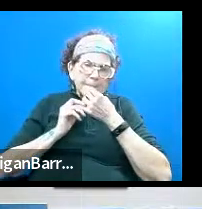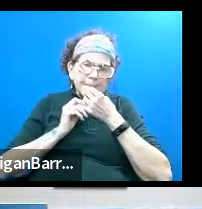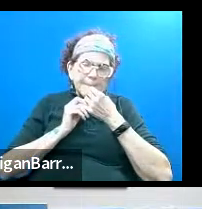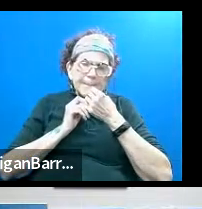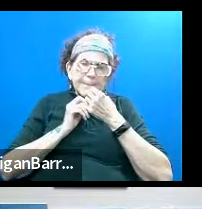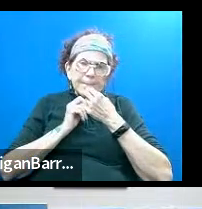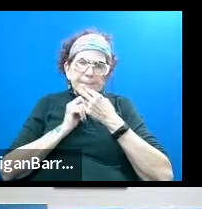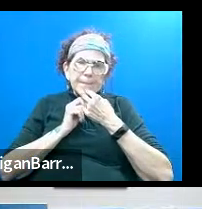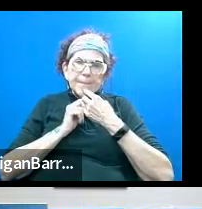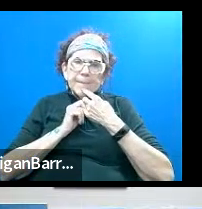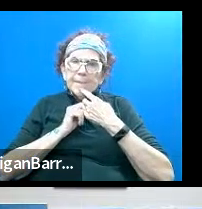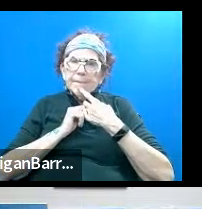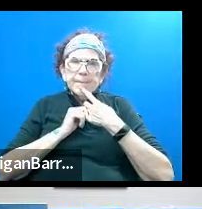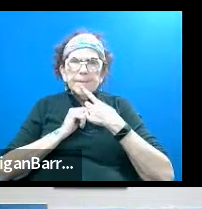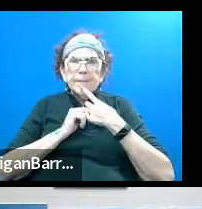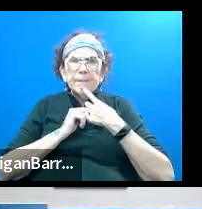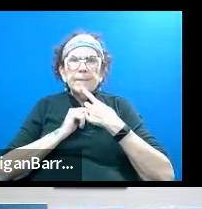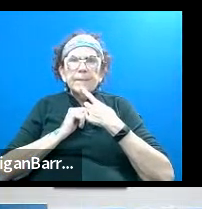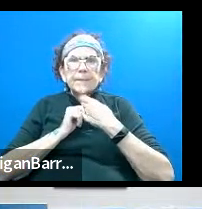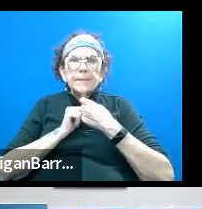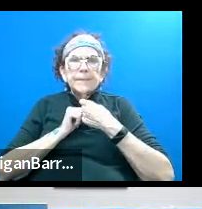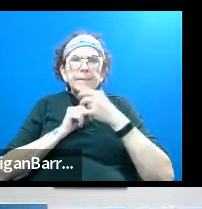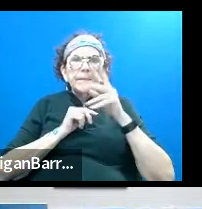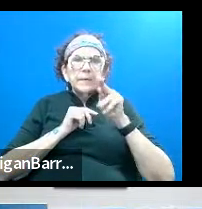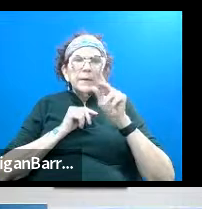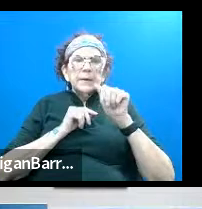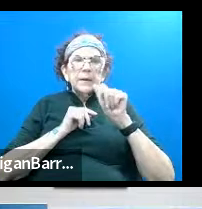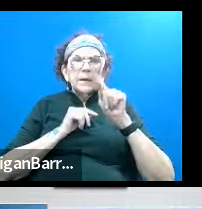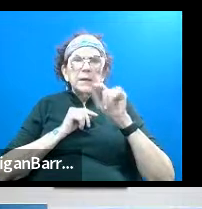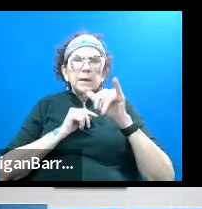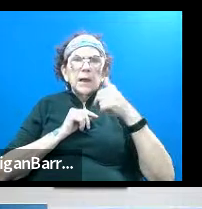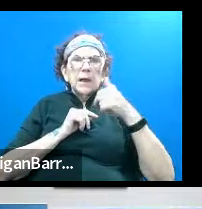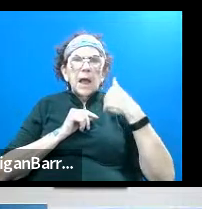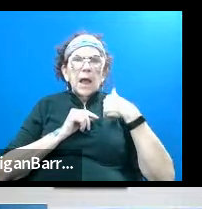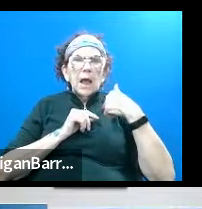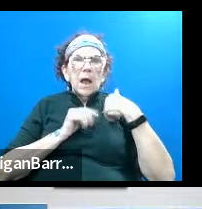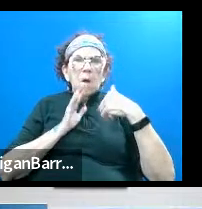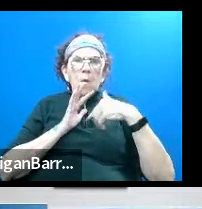Eric, I'll follow up with you about those. Okay. Thanks, Katie.